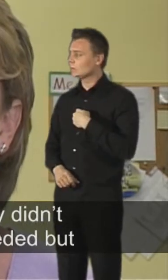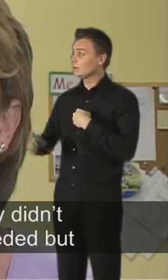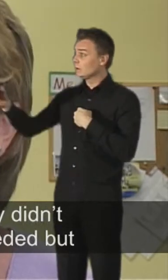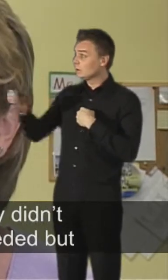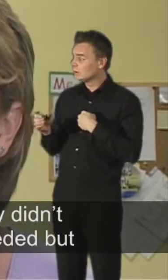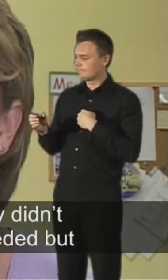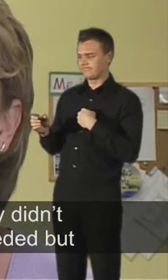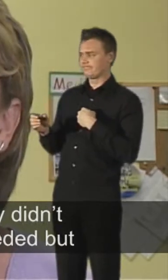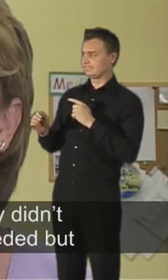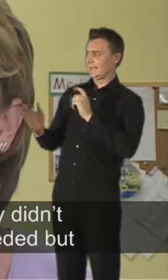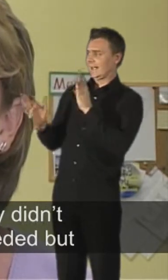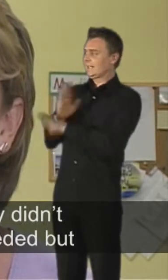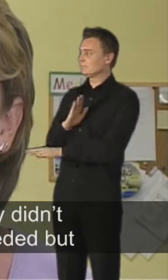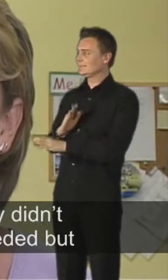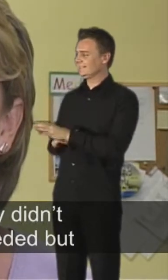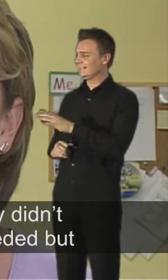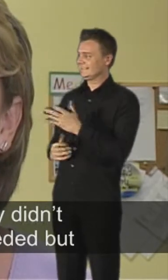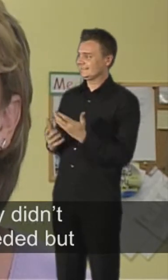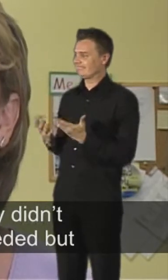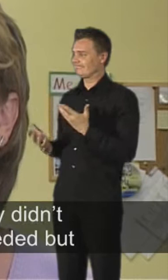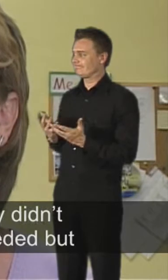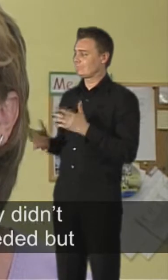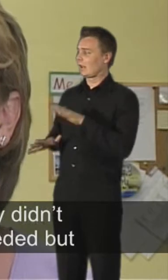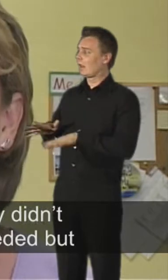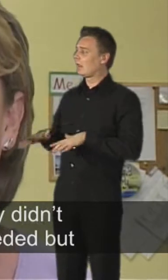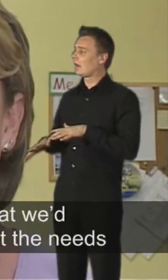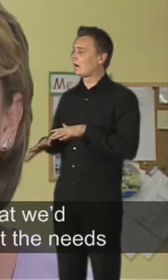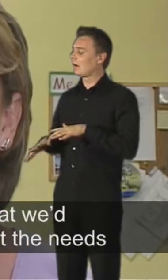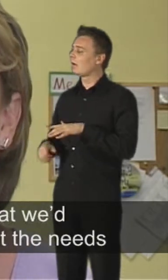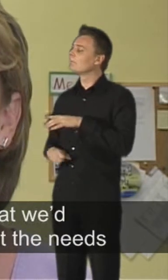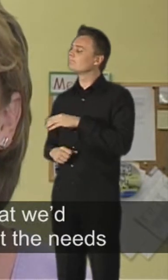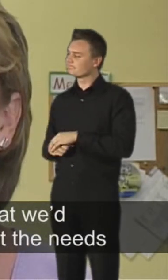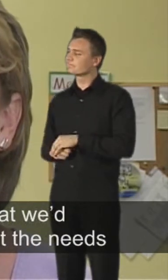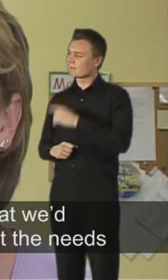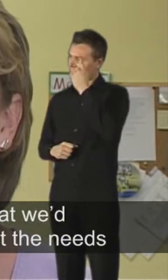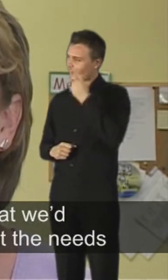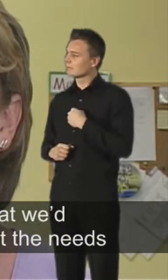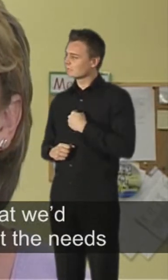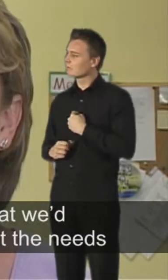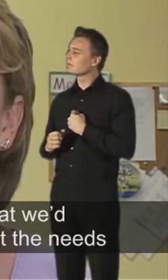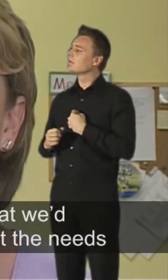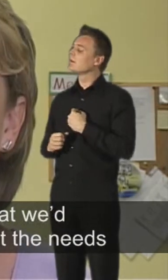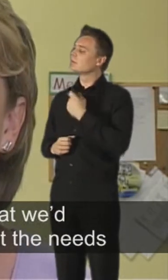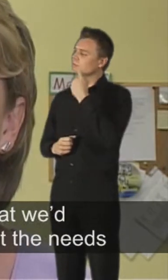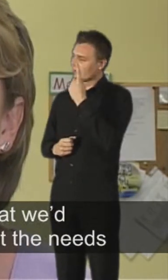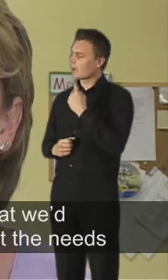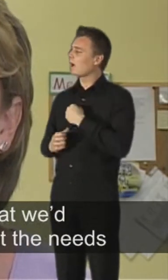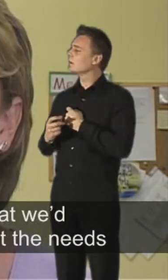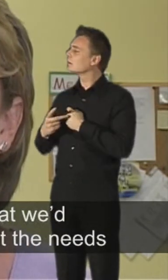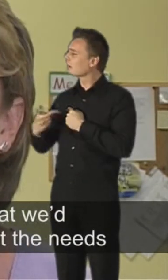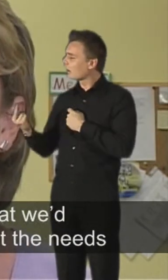the expertise that might be needed. But I think very quickly, once they saw